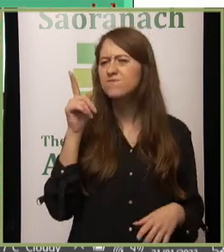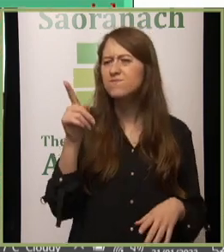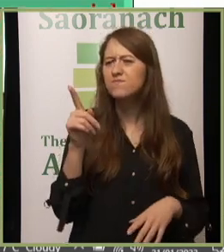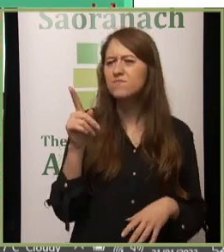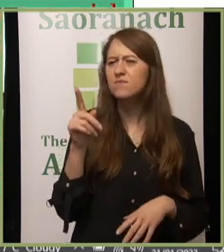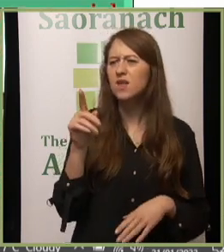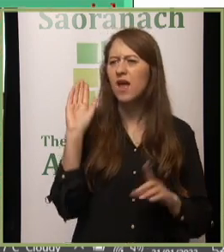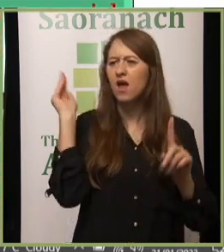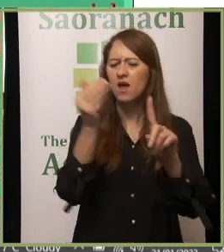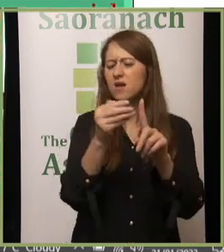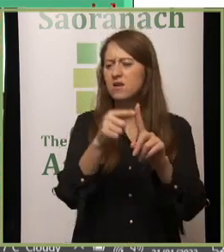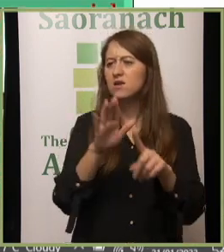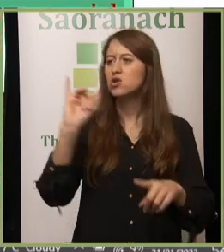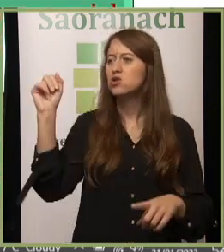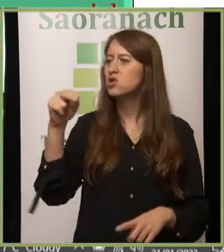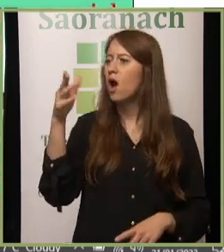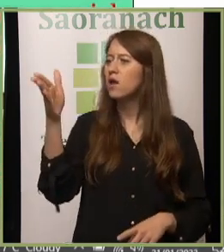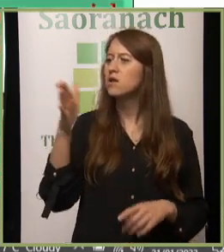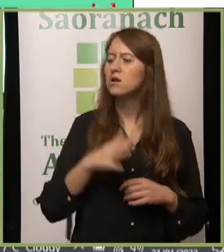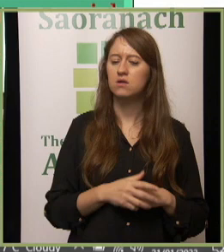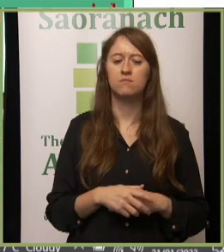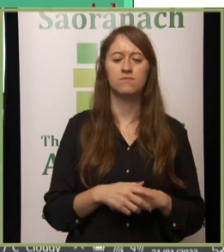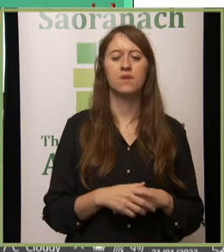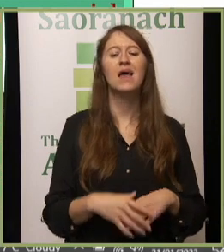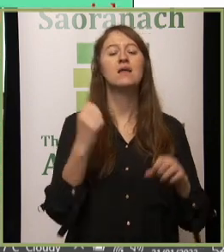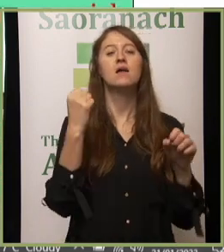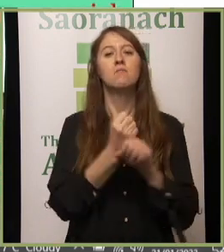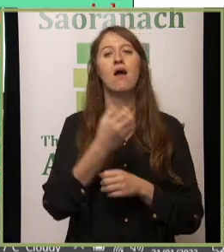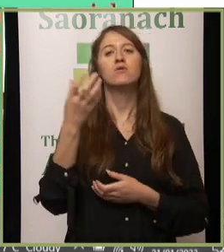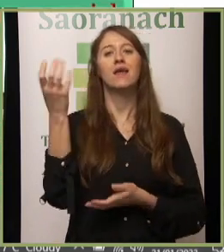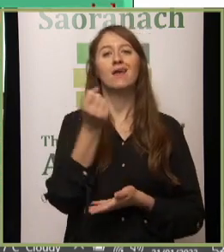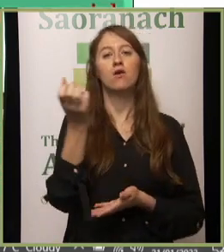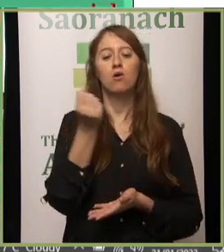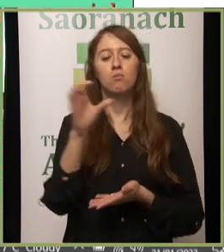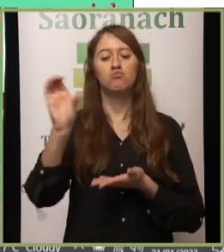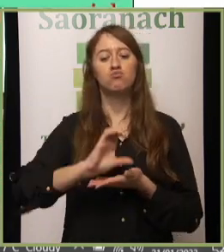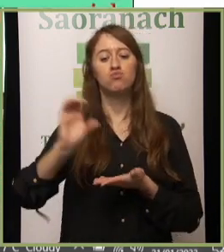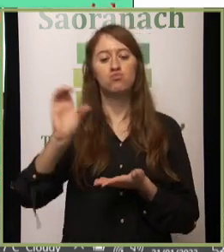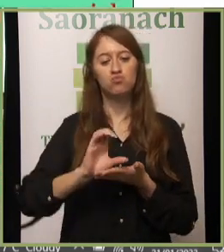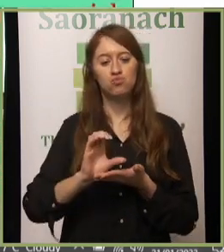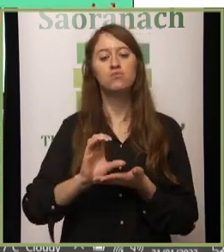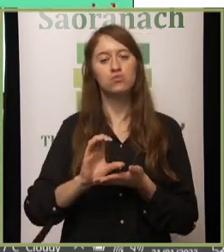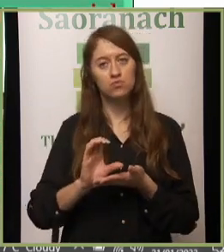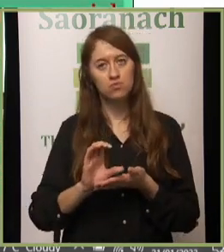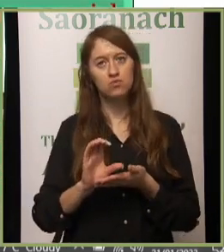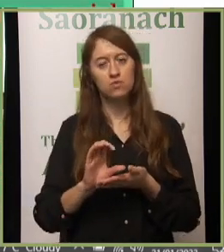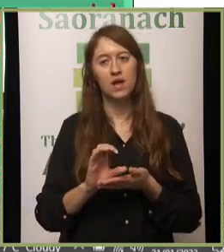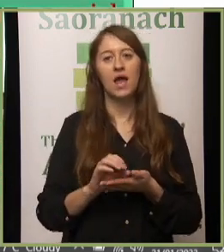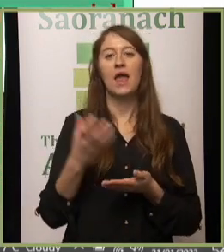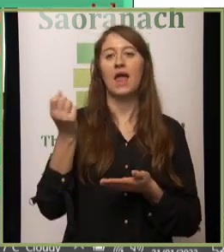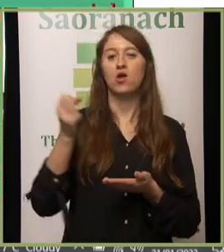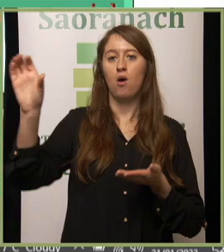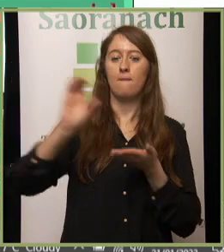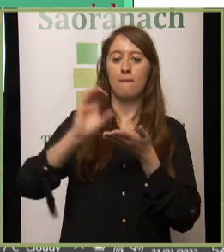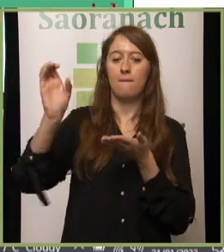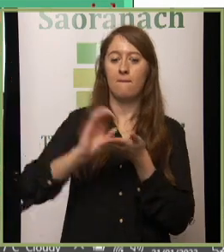emphasis, John? Just in relation to the income, there's a cost. Sorry, in relation to the income, there's a cost associated with